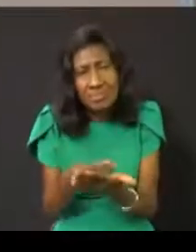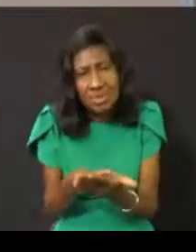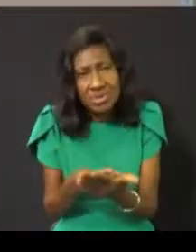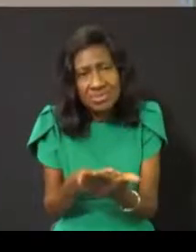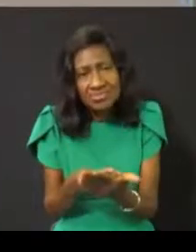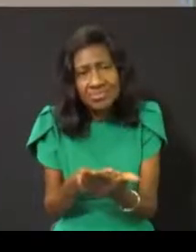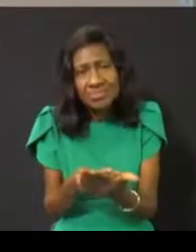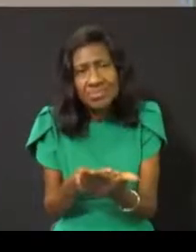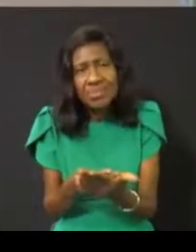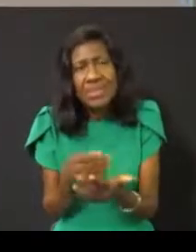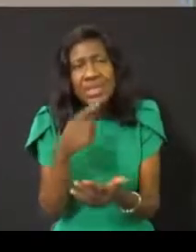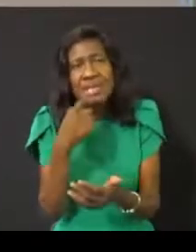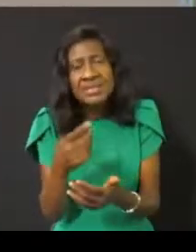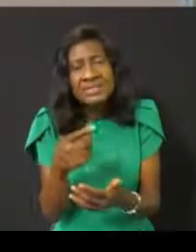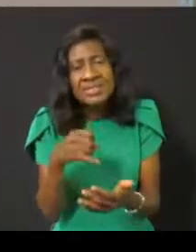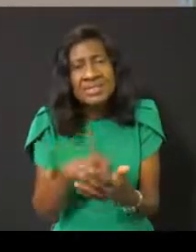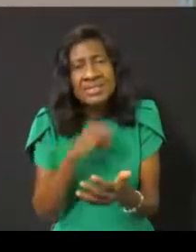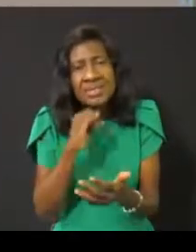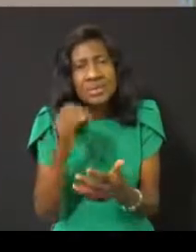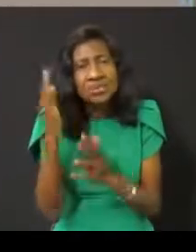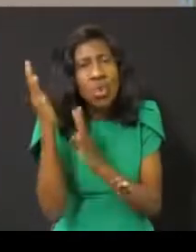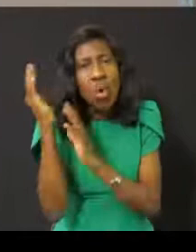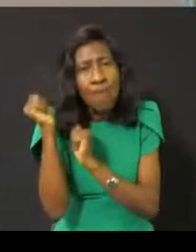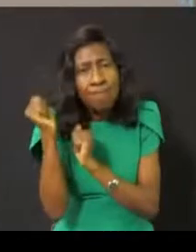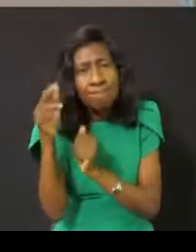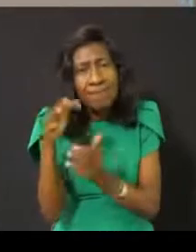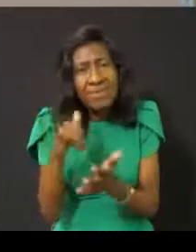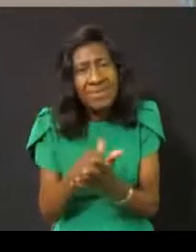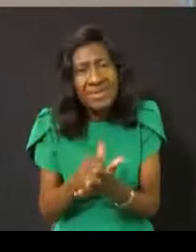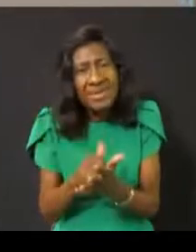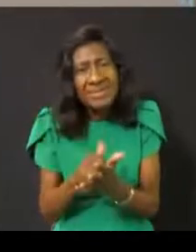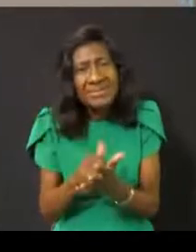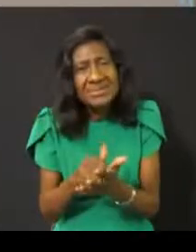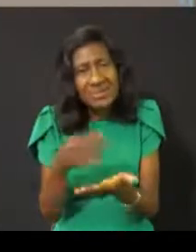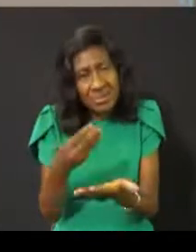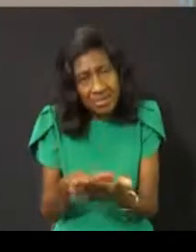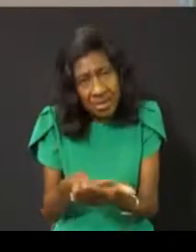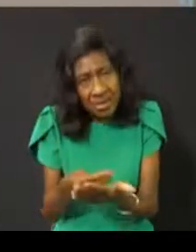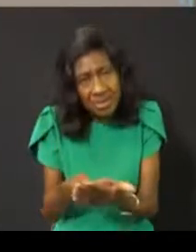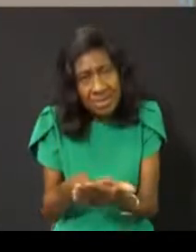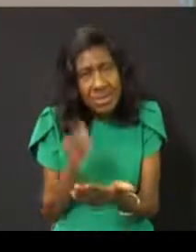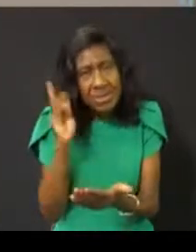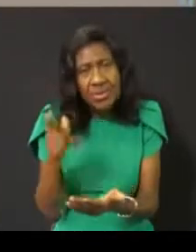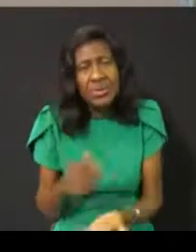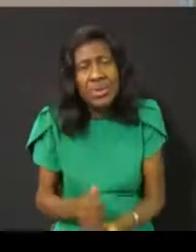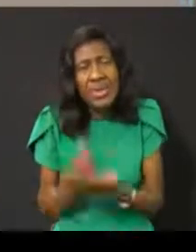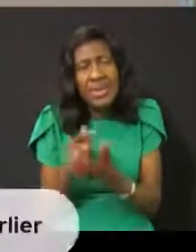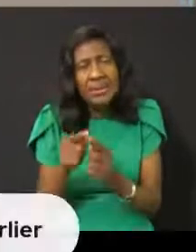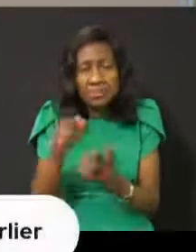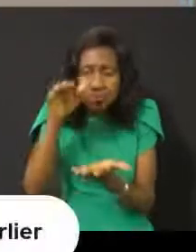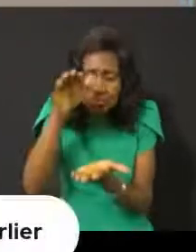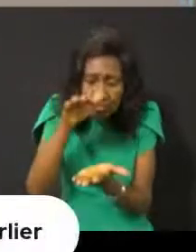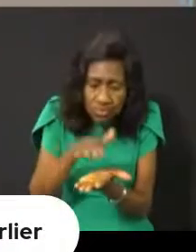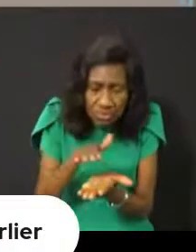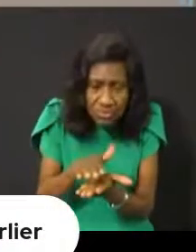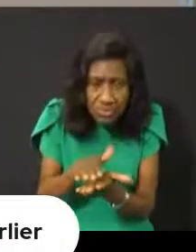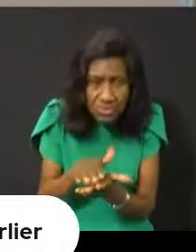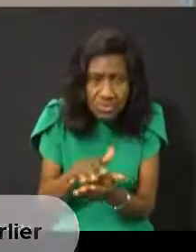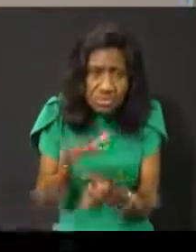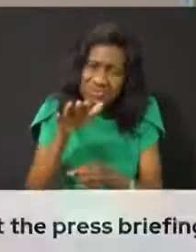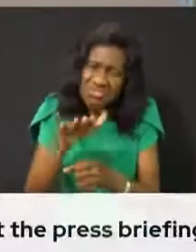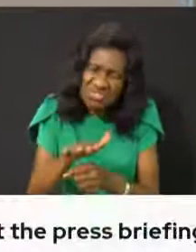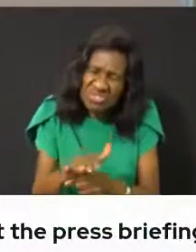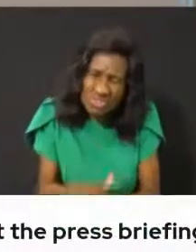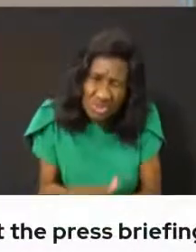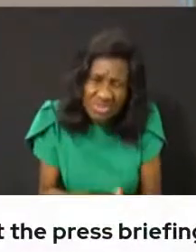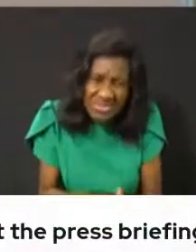individuals. And it is hoped that this ex gratia stipend will help to reduce the stress and worry that I know a number